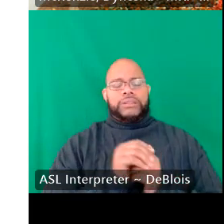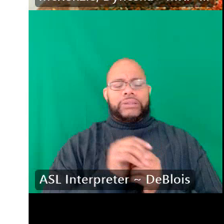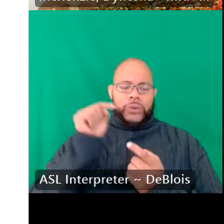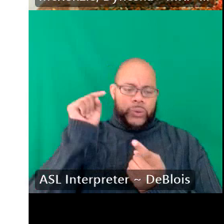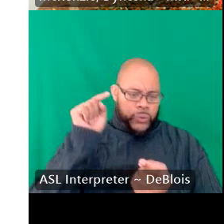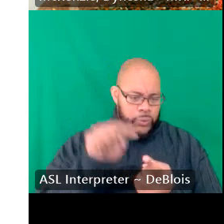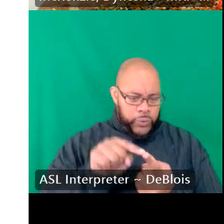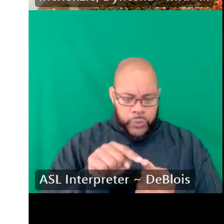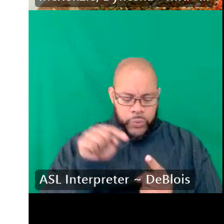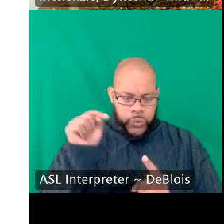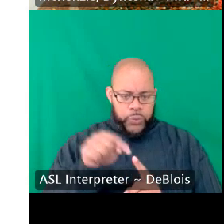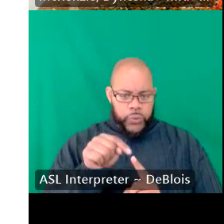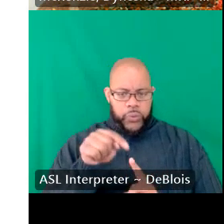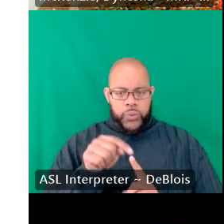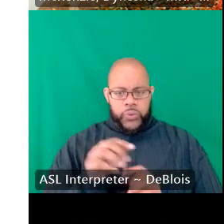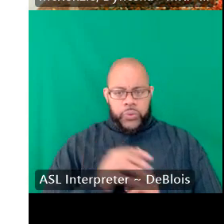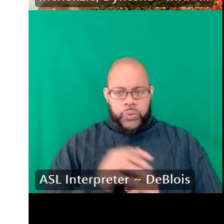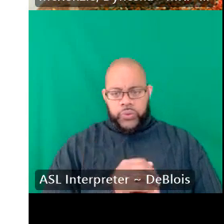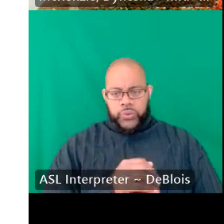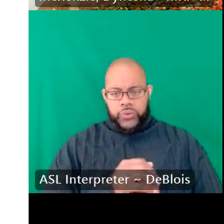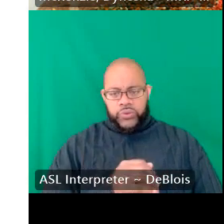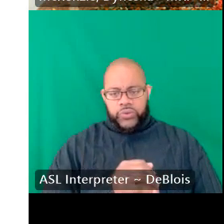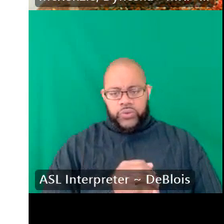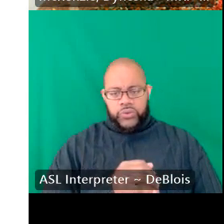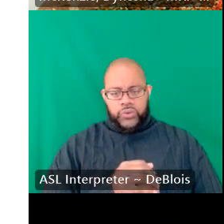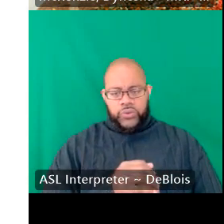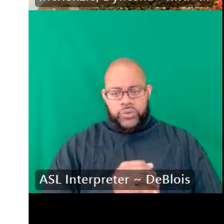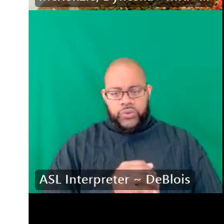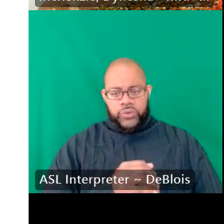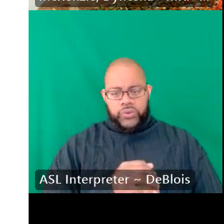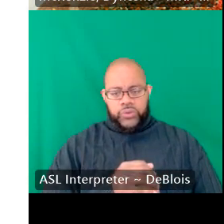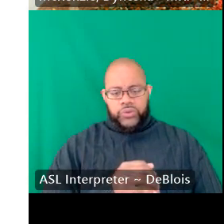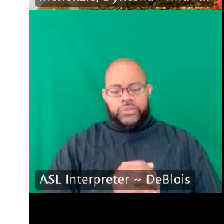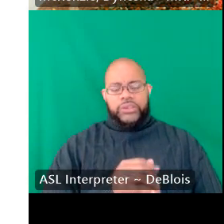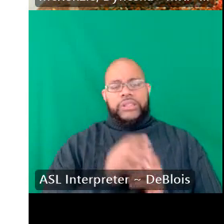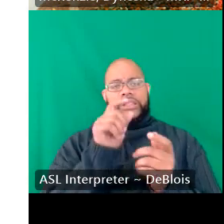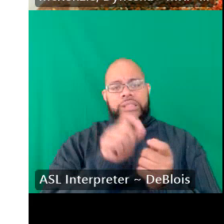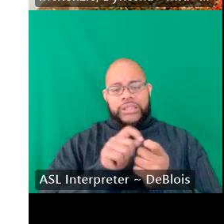to a very detailed level.